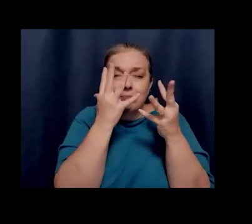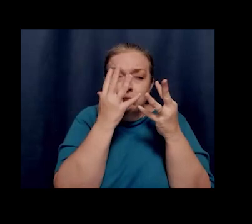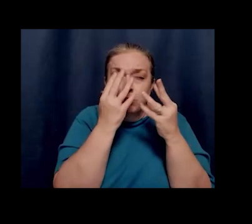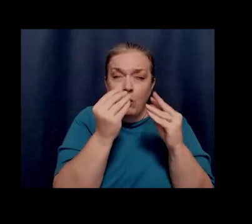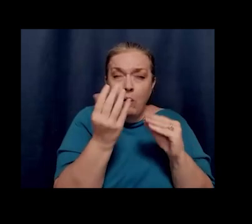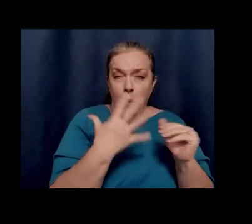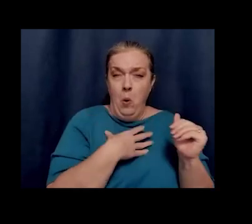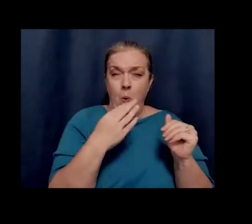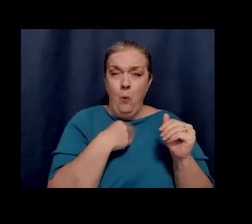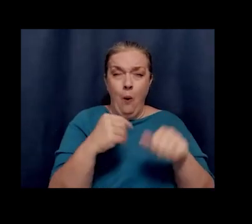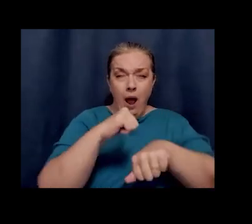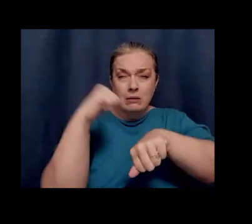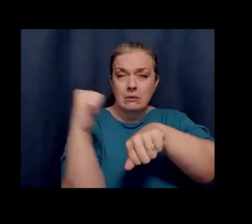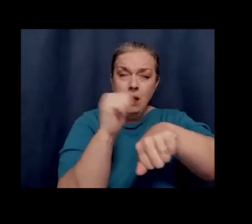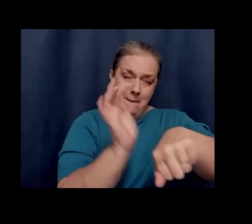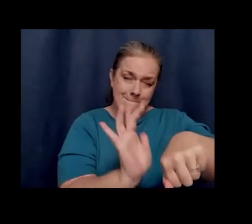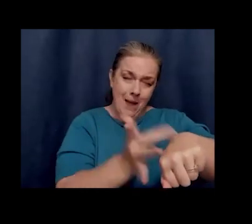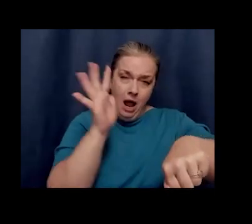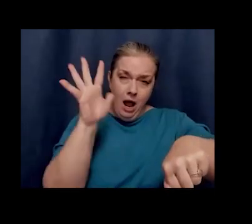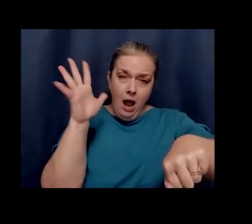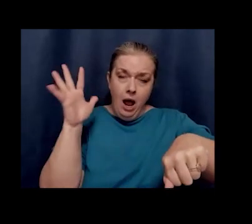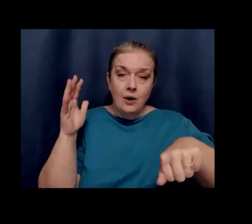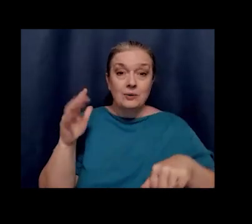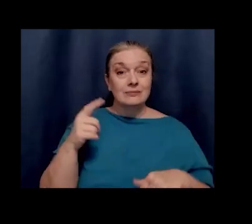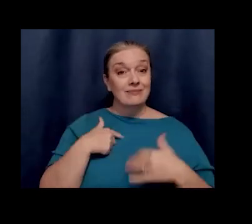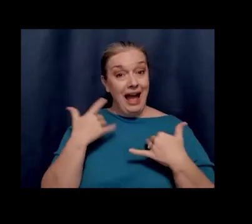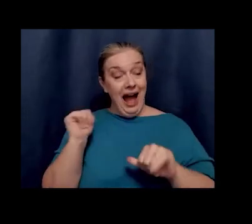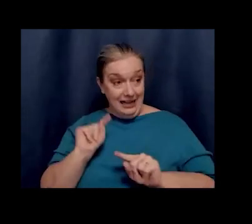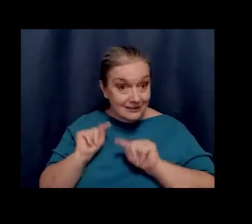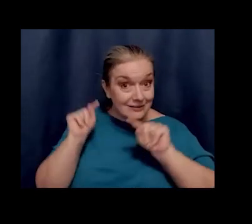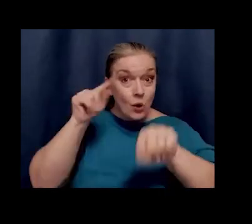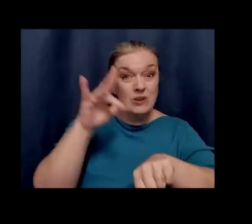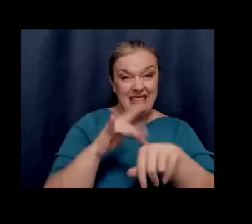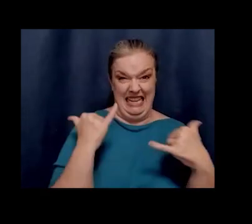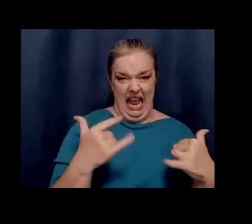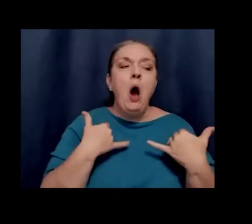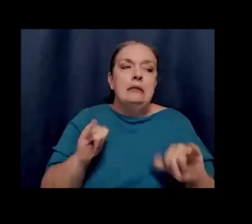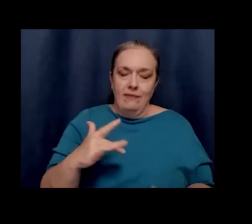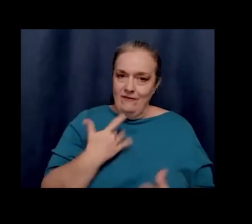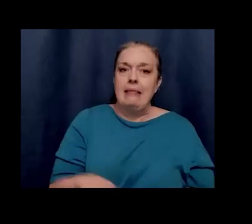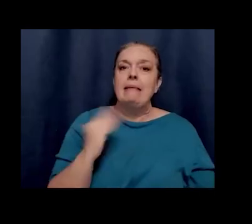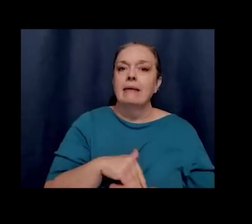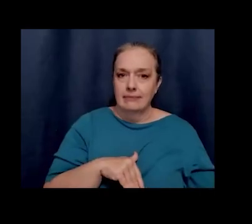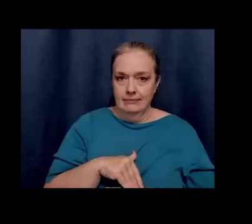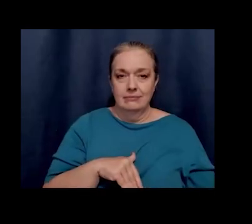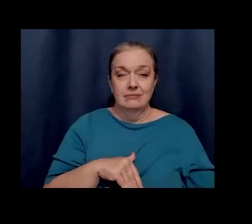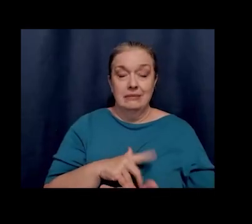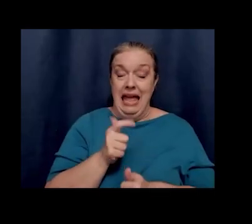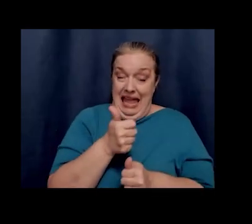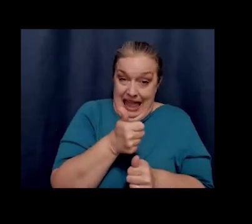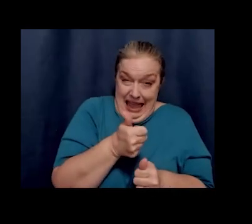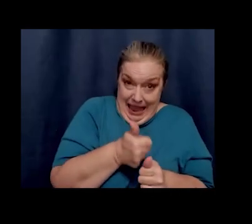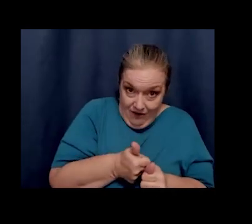studio. I still feel that power of place when I visit there today, and that is what every site in this network has